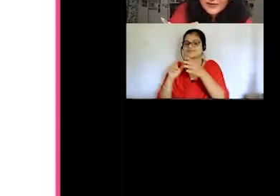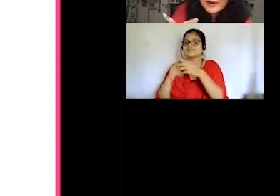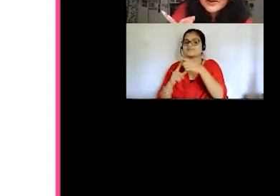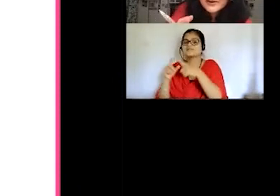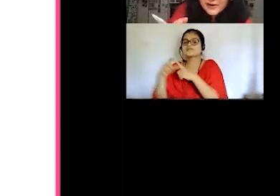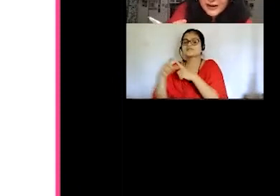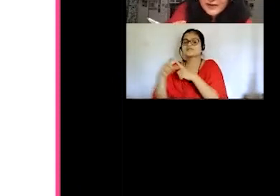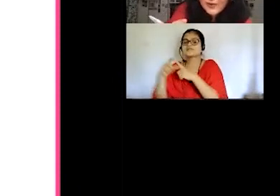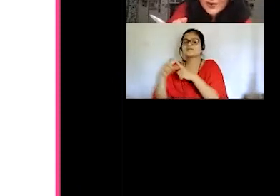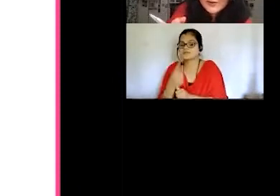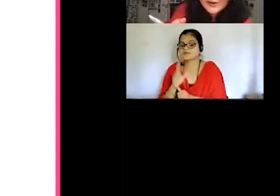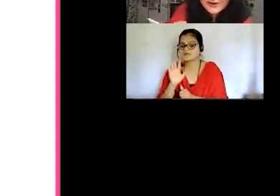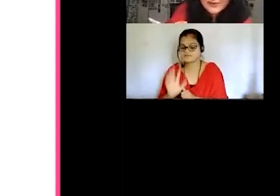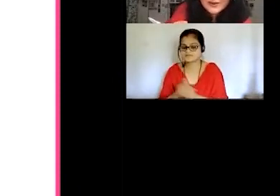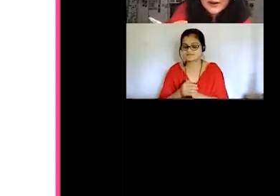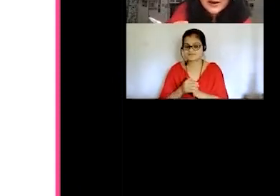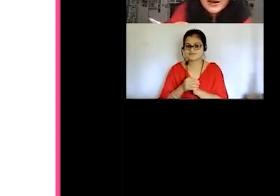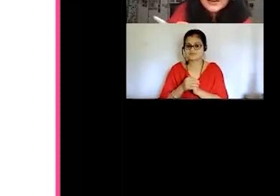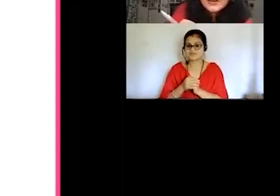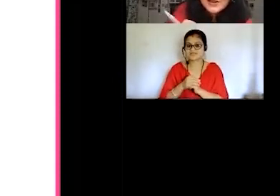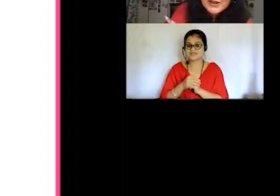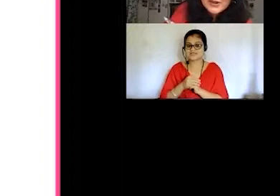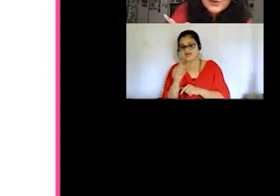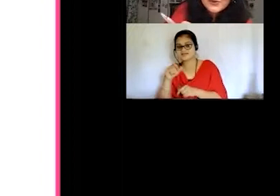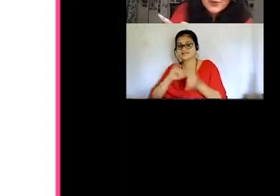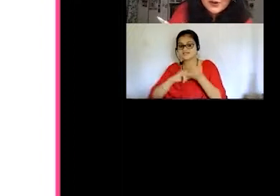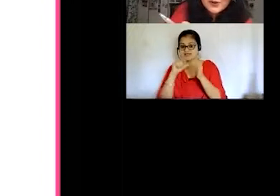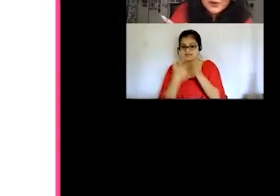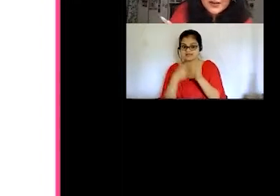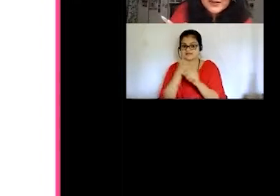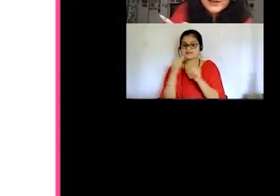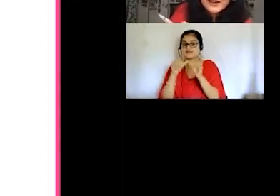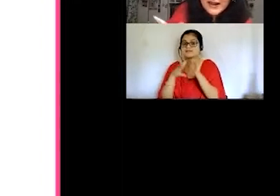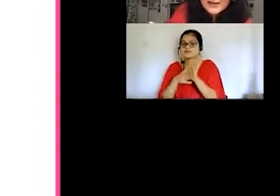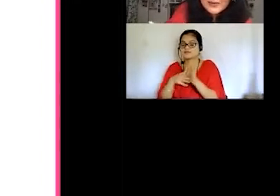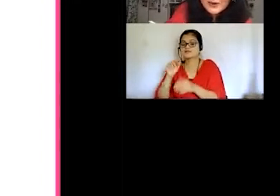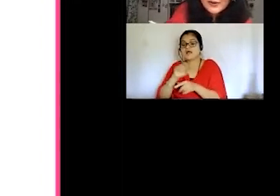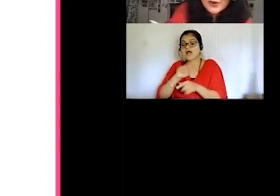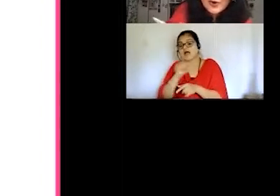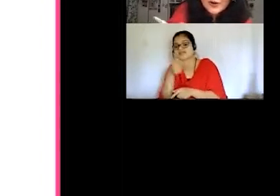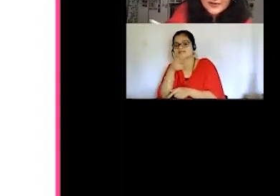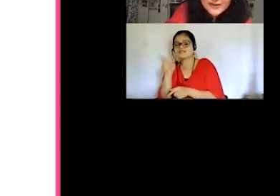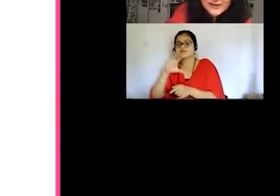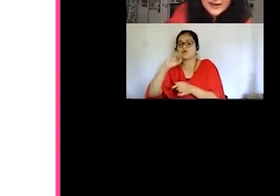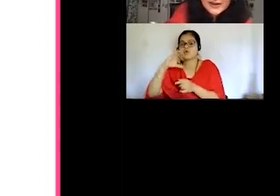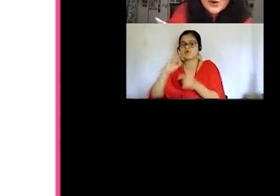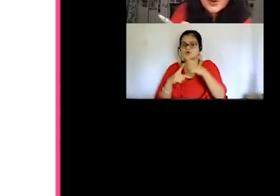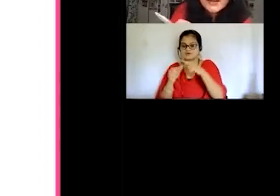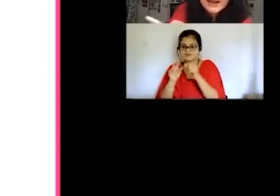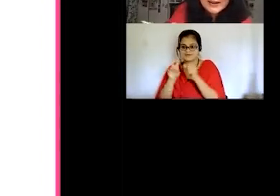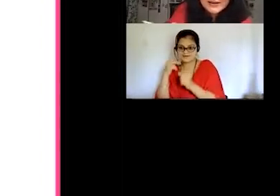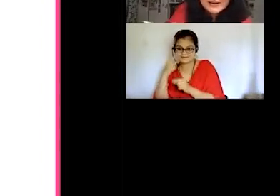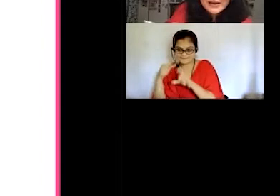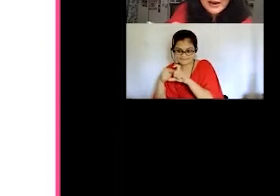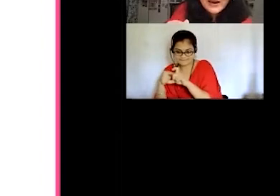octave, another word for sargam. The genesis of the word octave is in a Latin word called octavus,